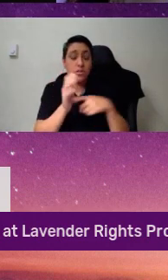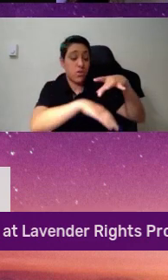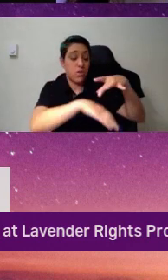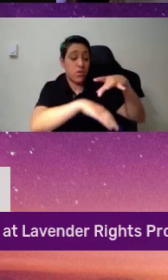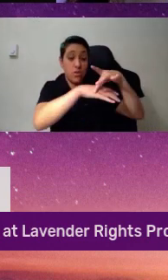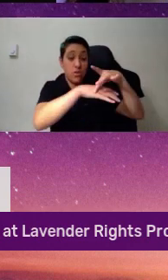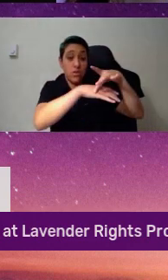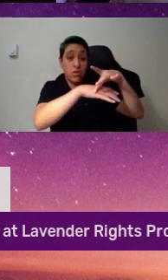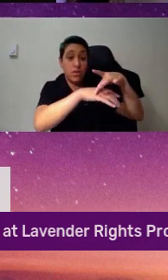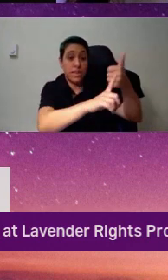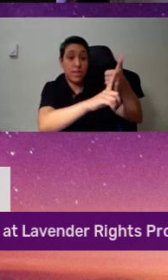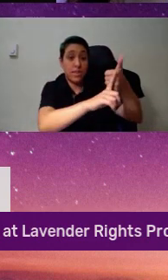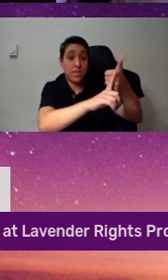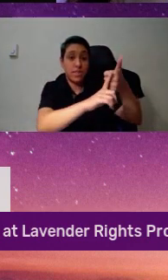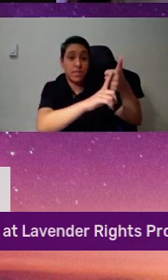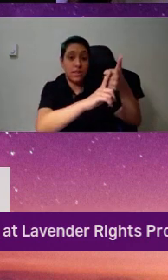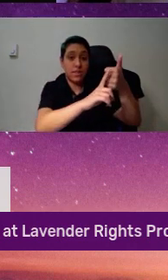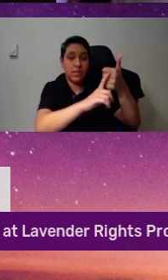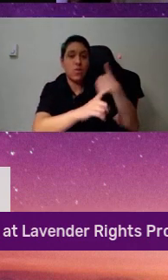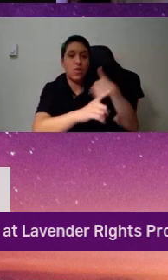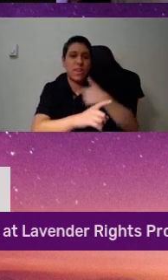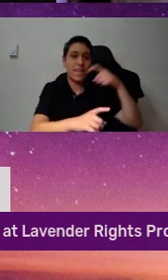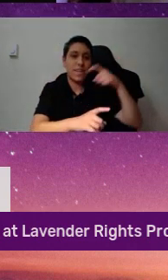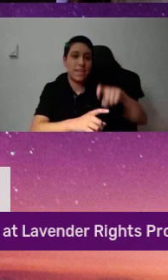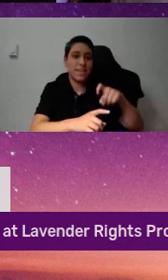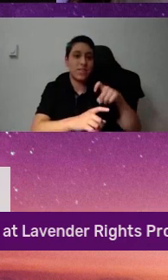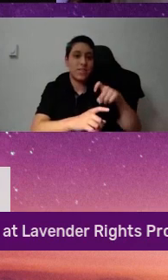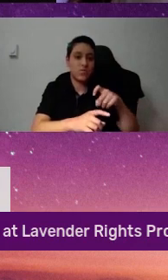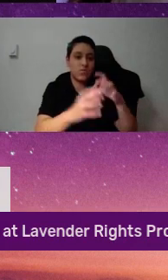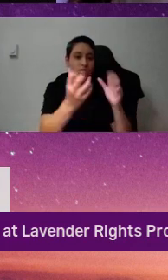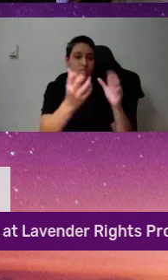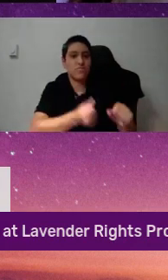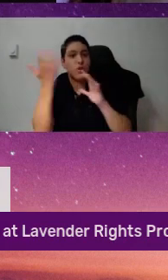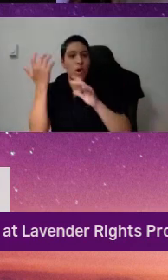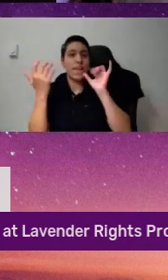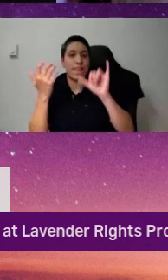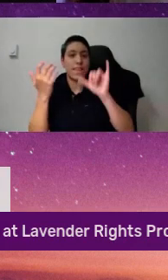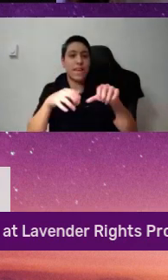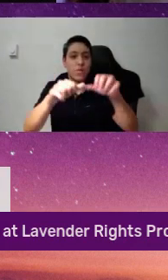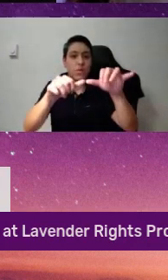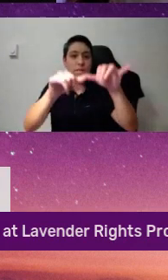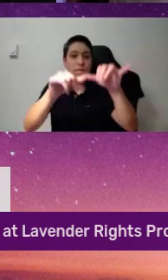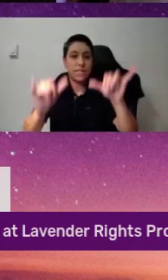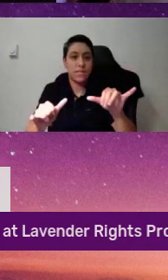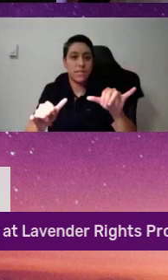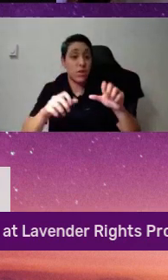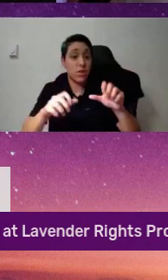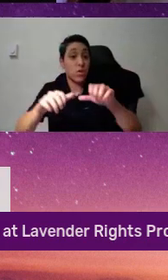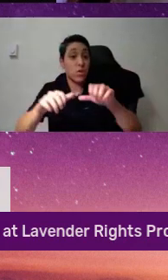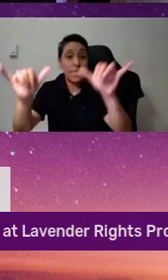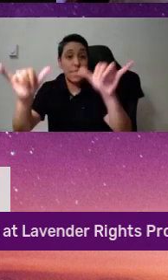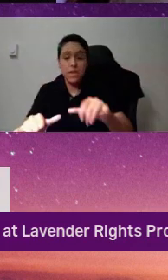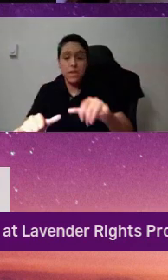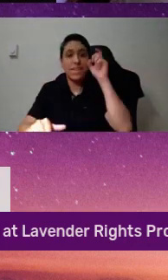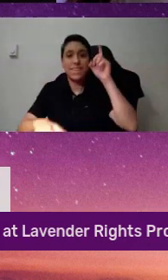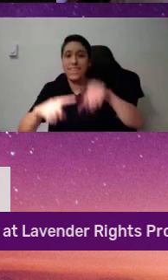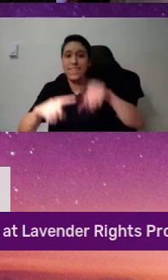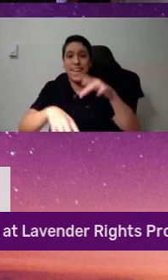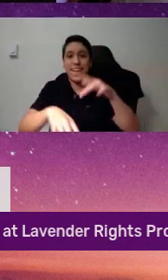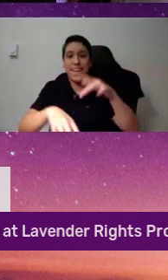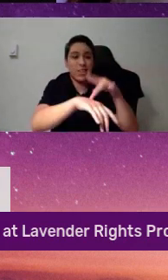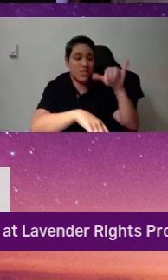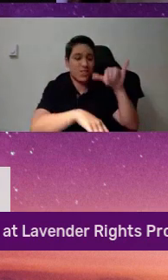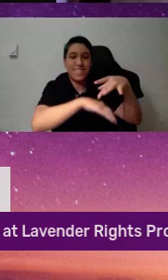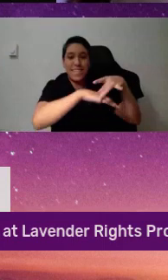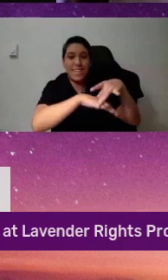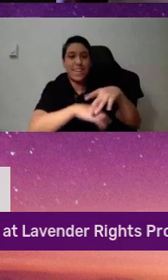is decolonized, that colonialism cannot touch this land, it cannot touch our spirits, and